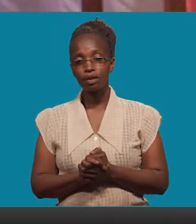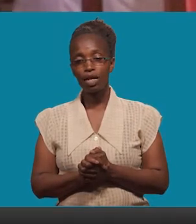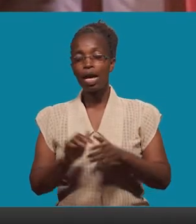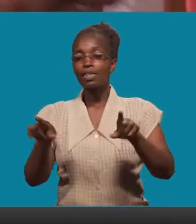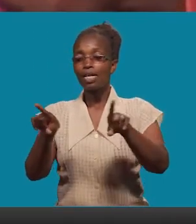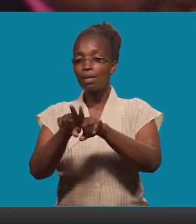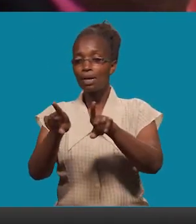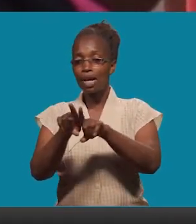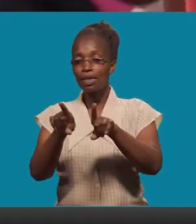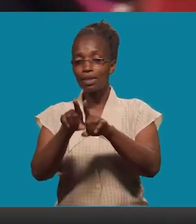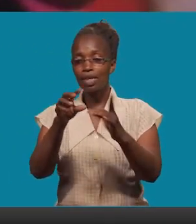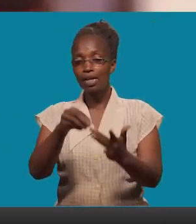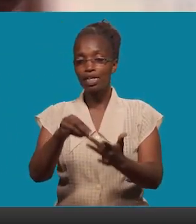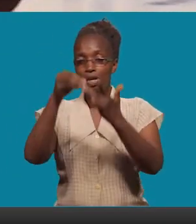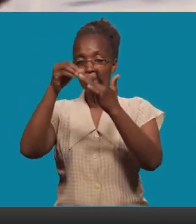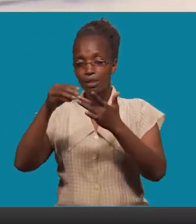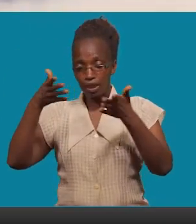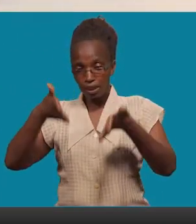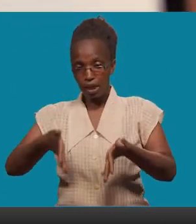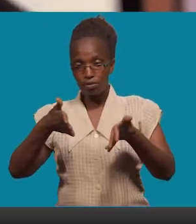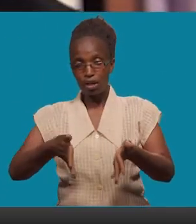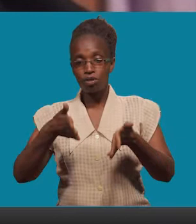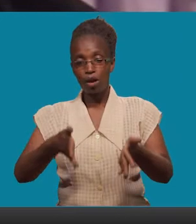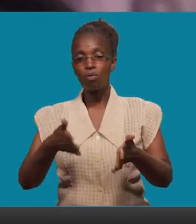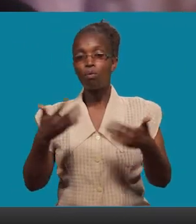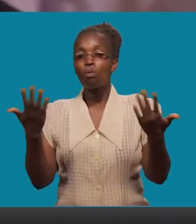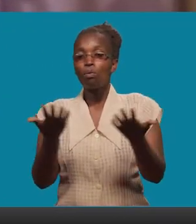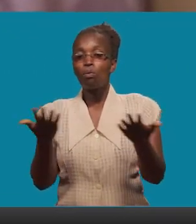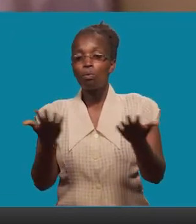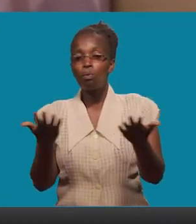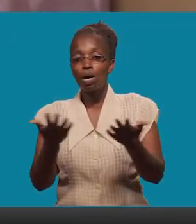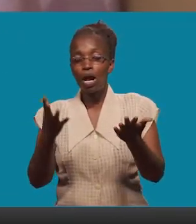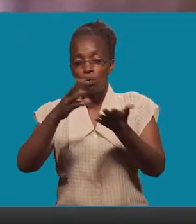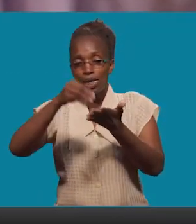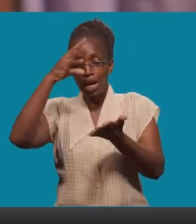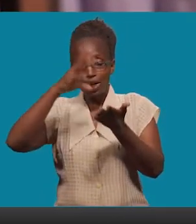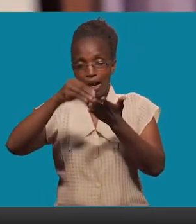And especially now, when you have now learned